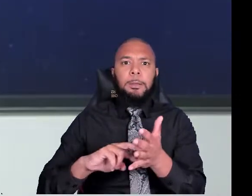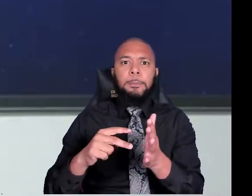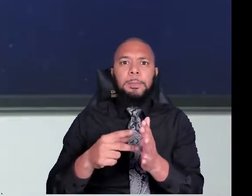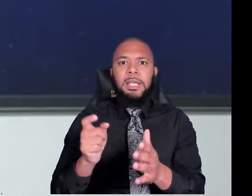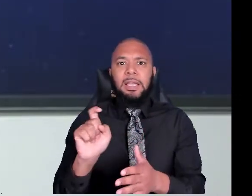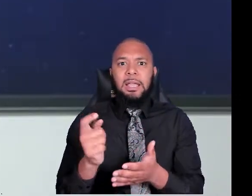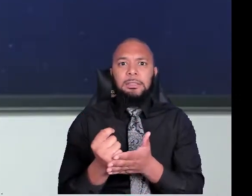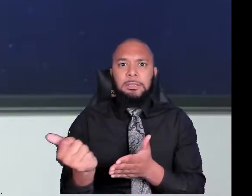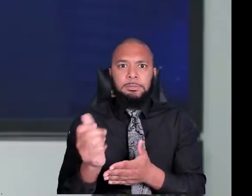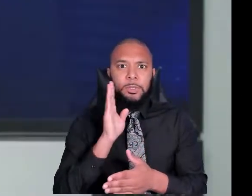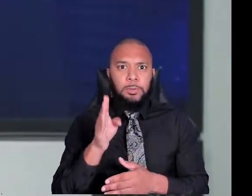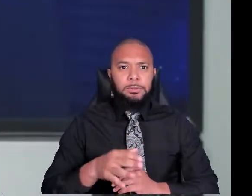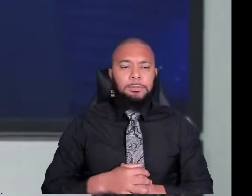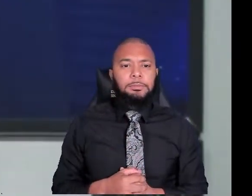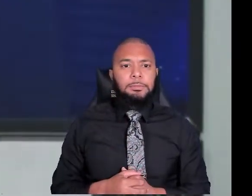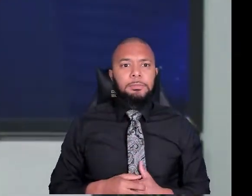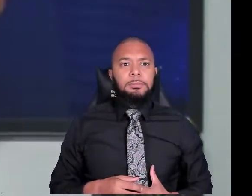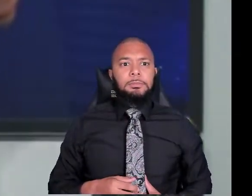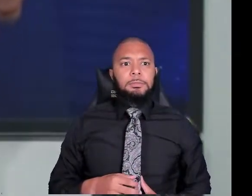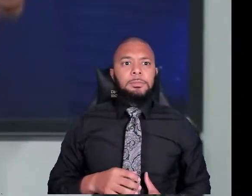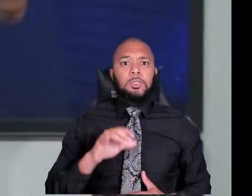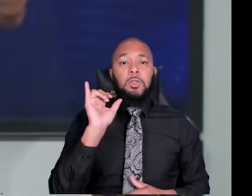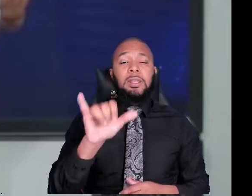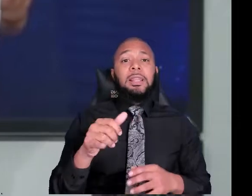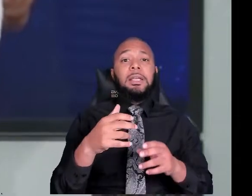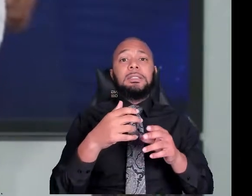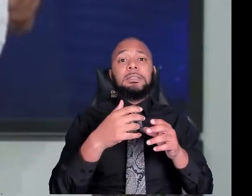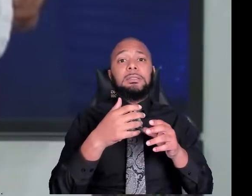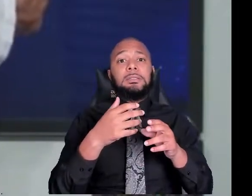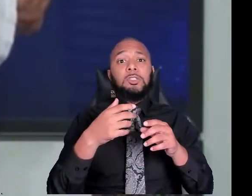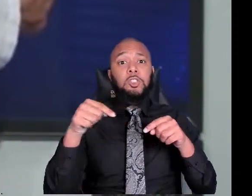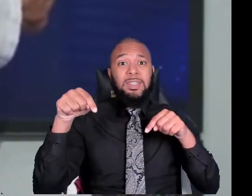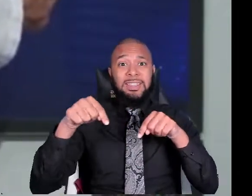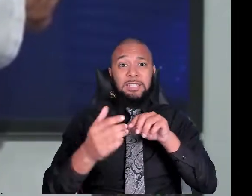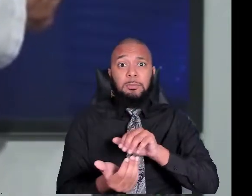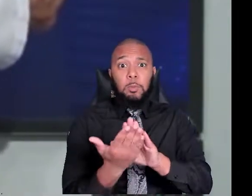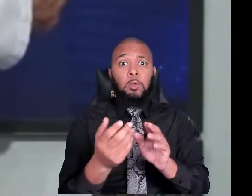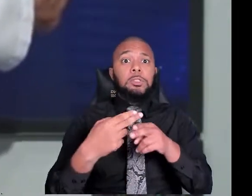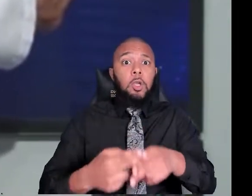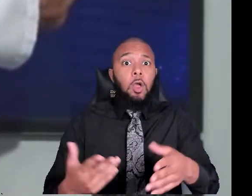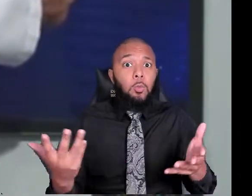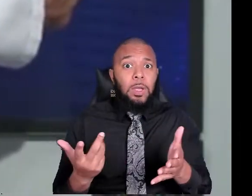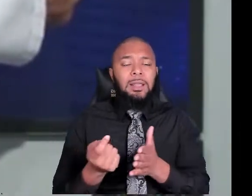x altogether. So this is actually called the elimination method.